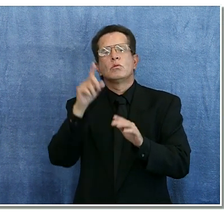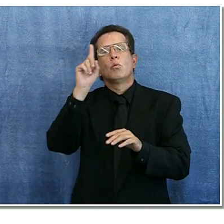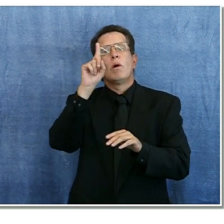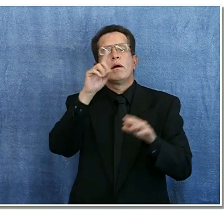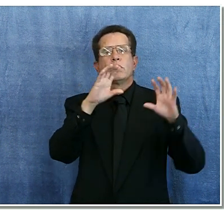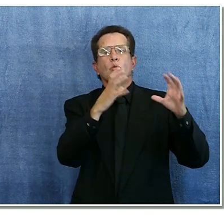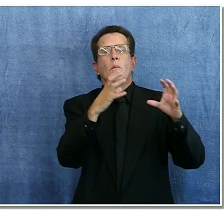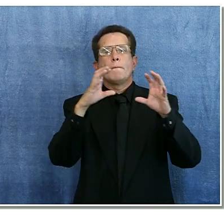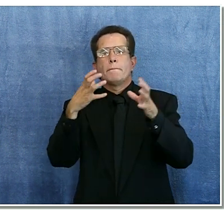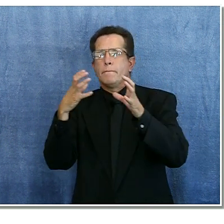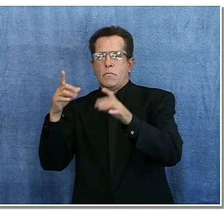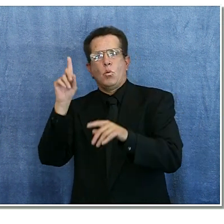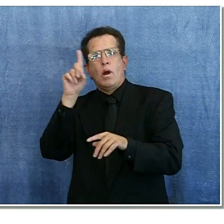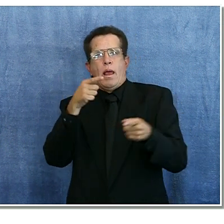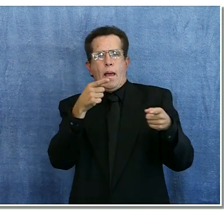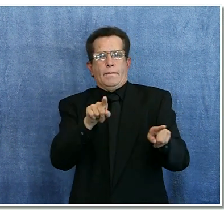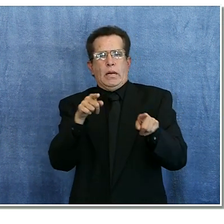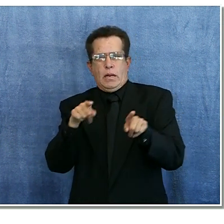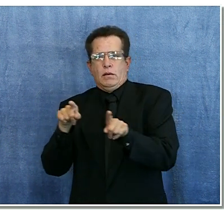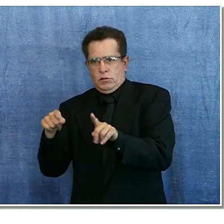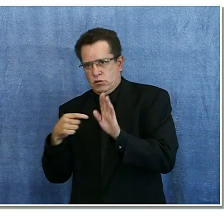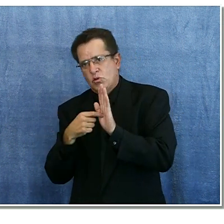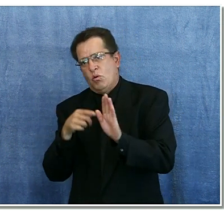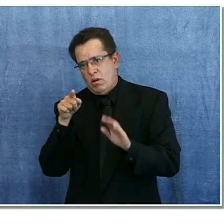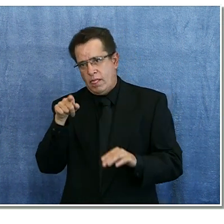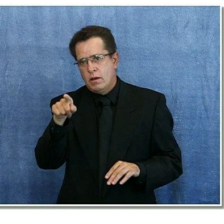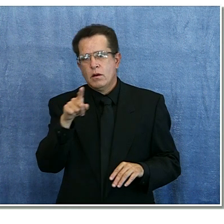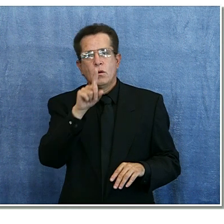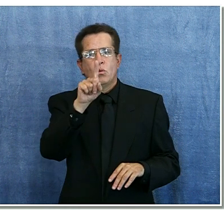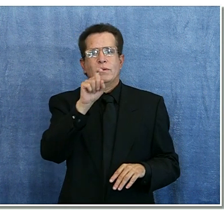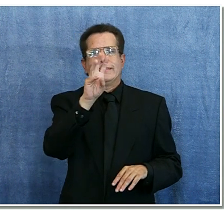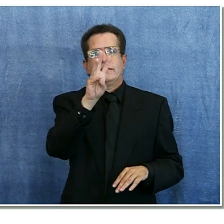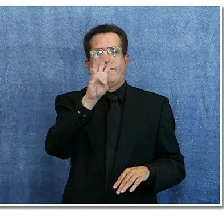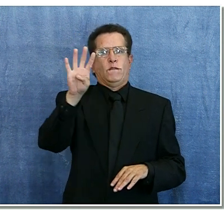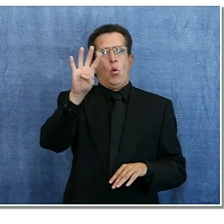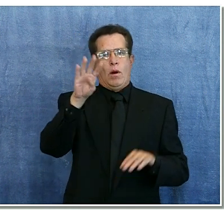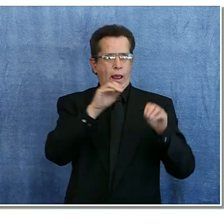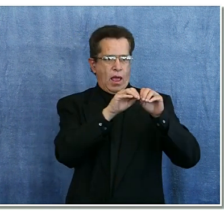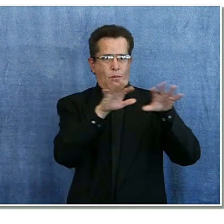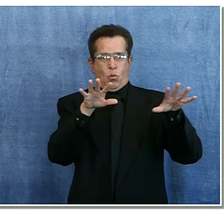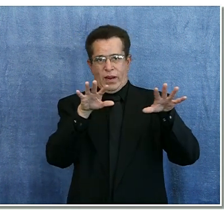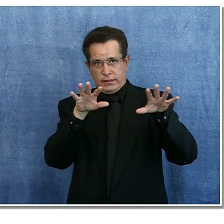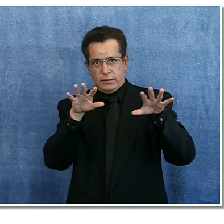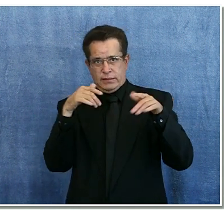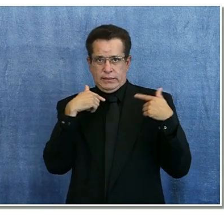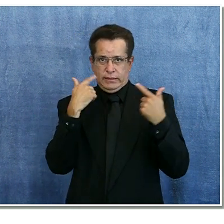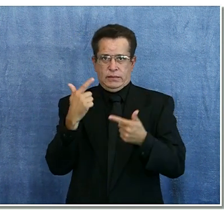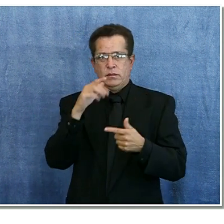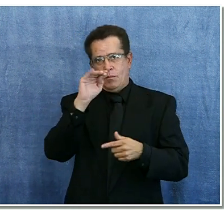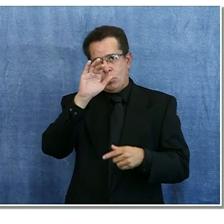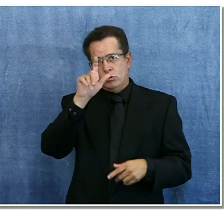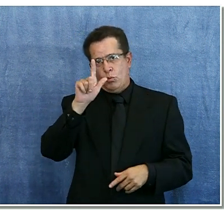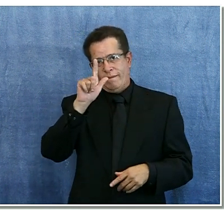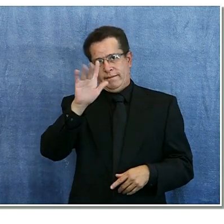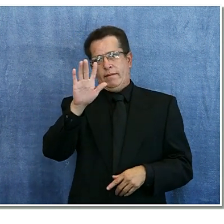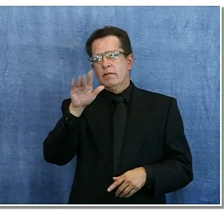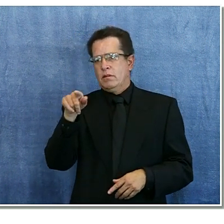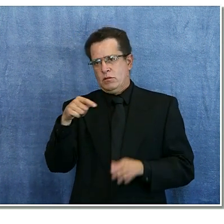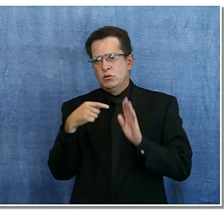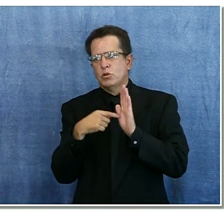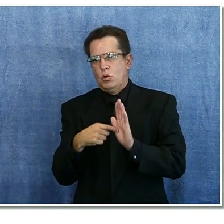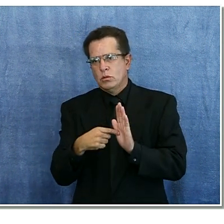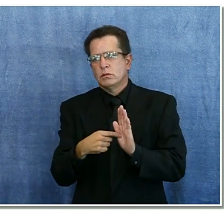settings. So of the 164 outbreaks since March 25th, this represents